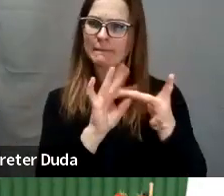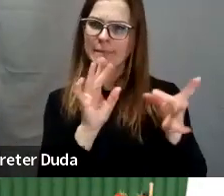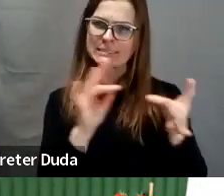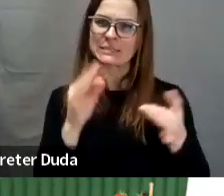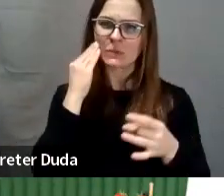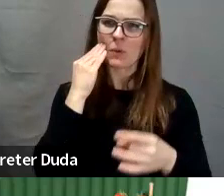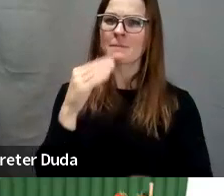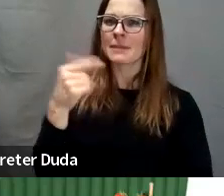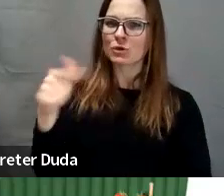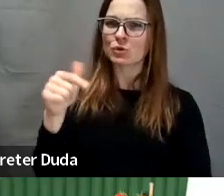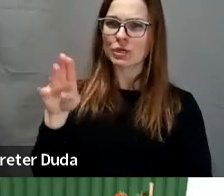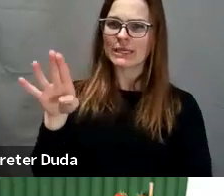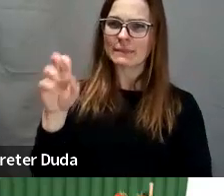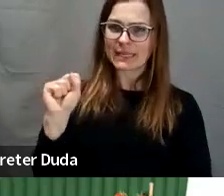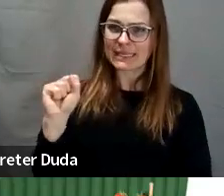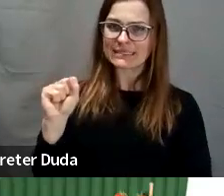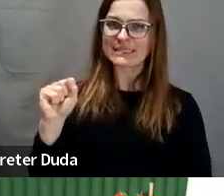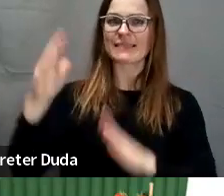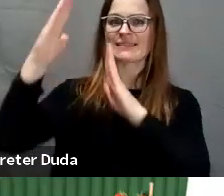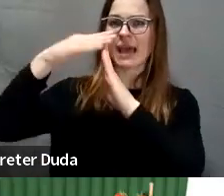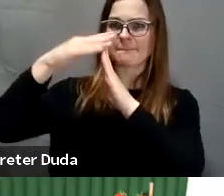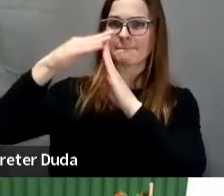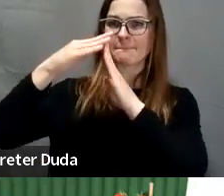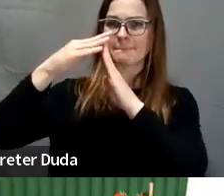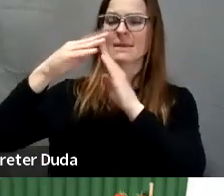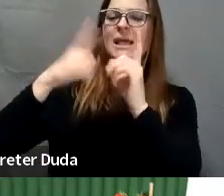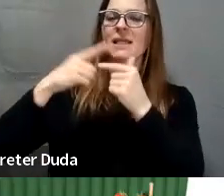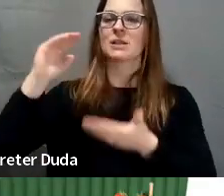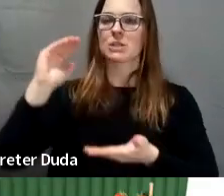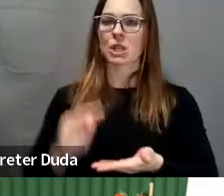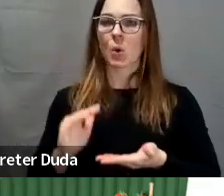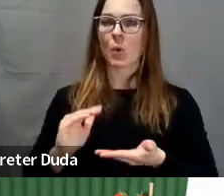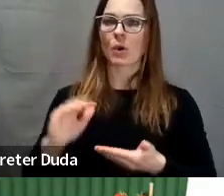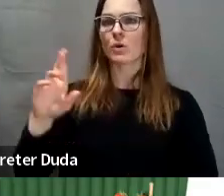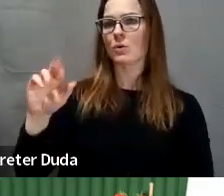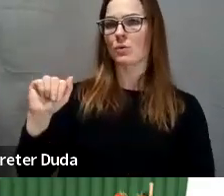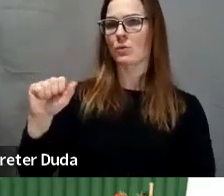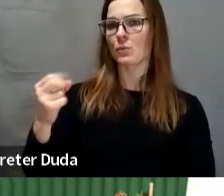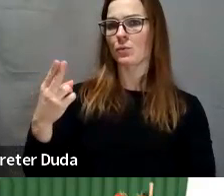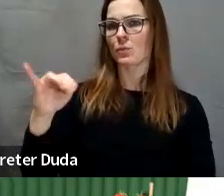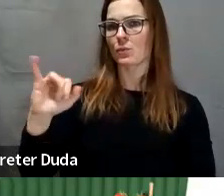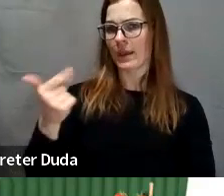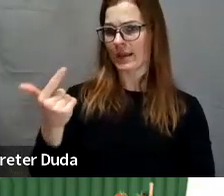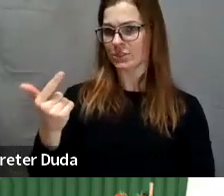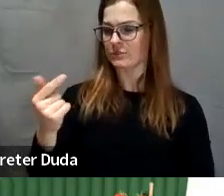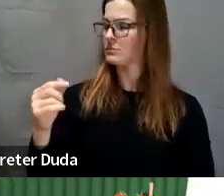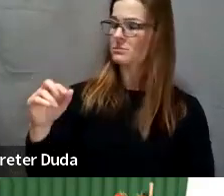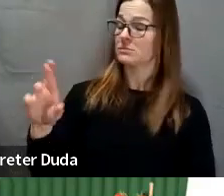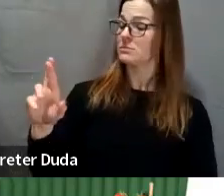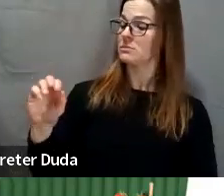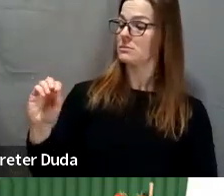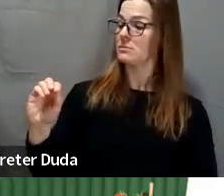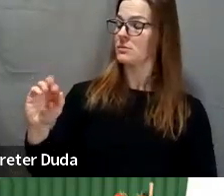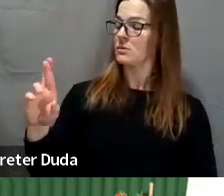beans, they were on the top level, and then on the lower level, I had radishes growing that didn't need quite as much growth